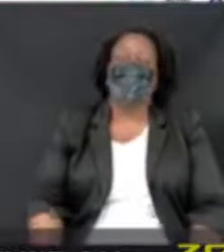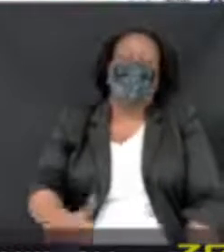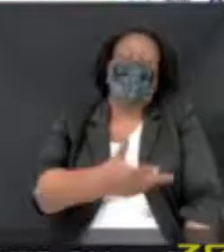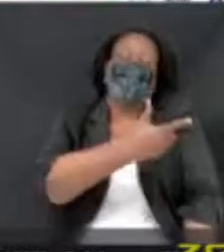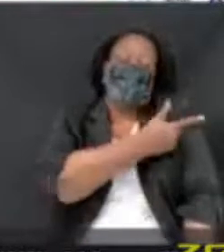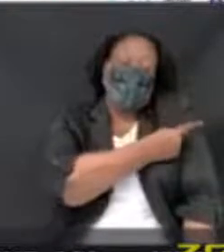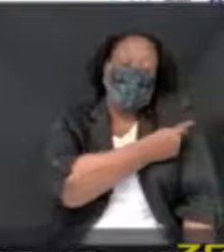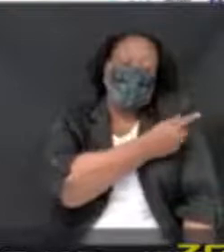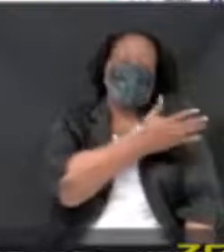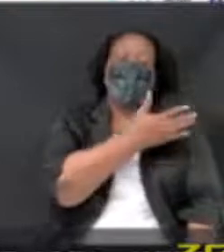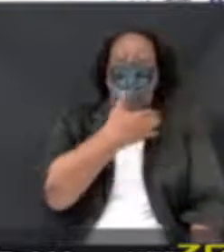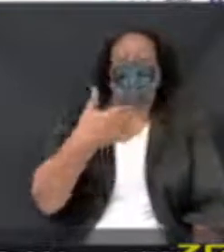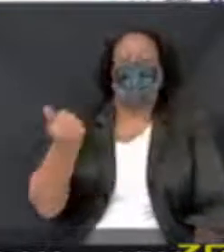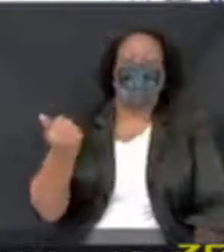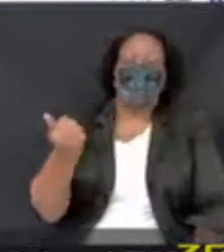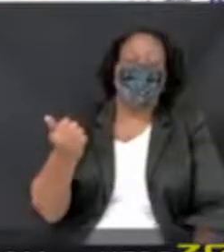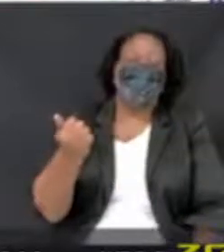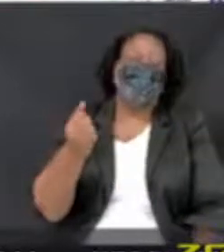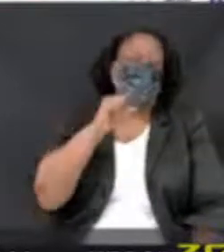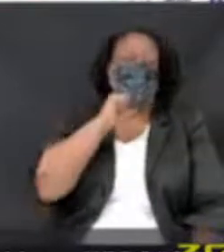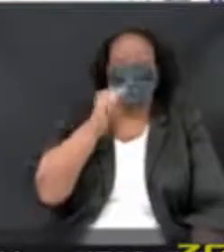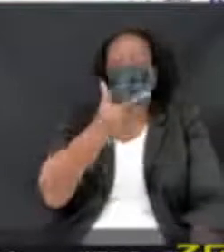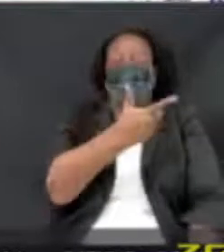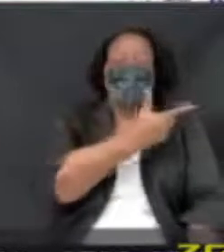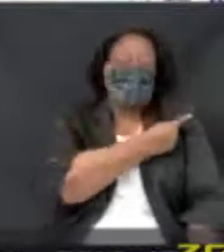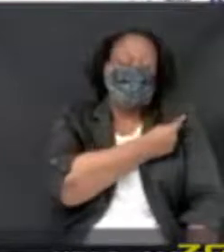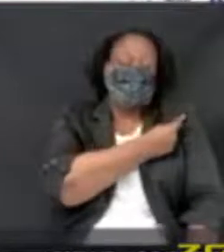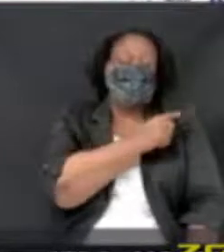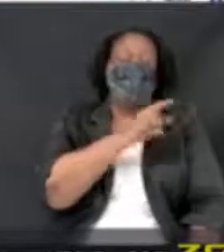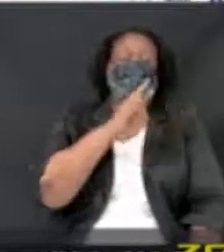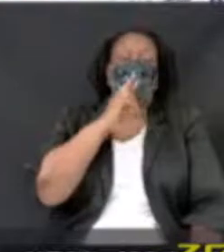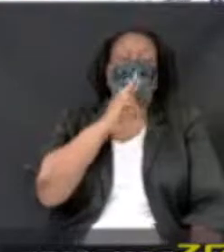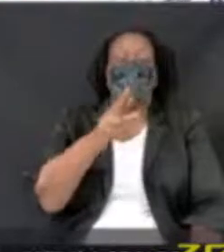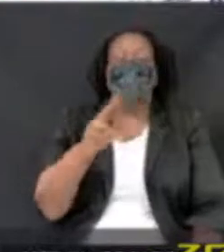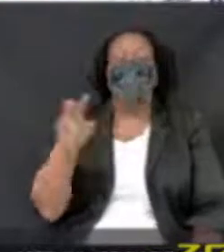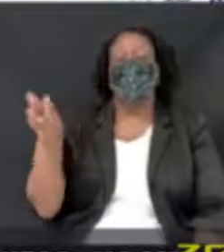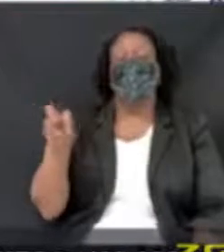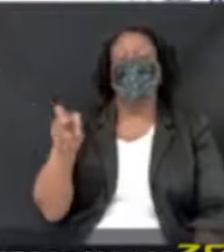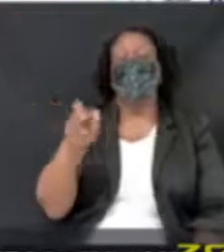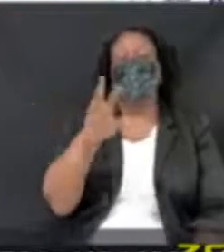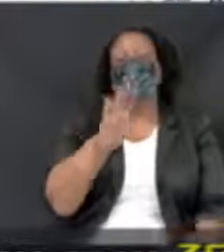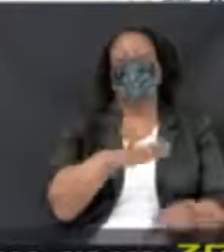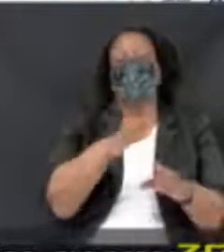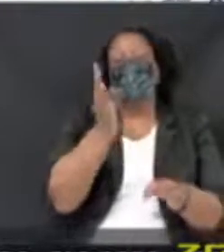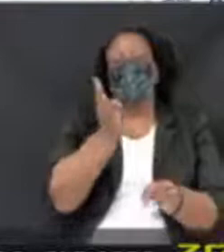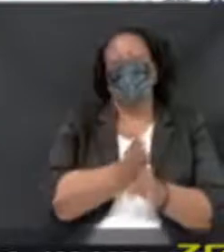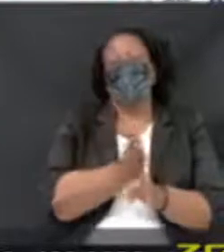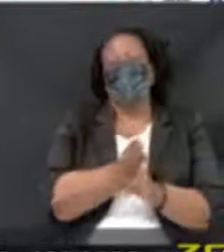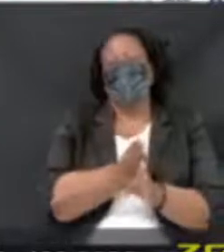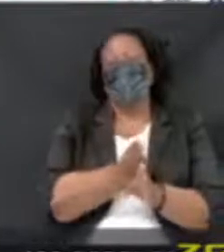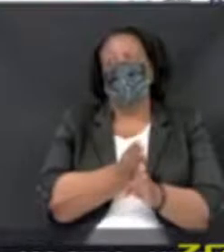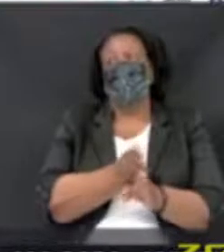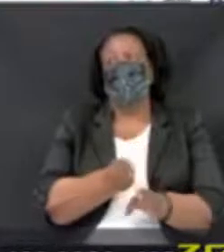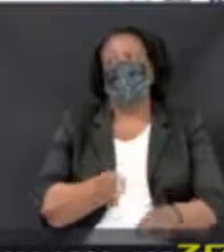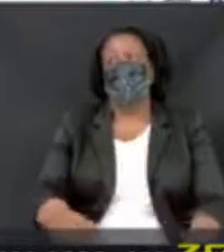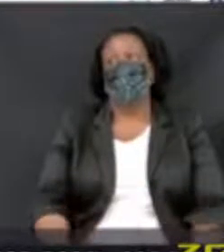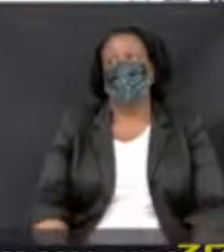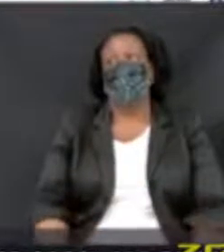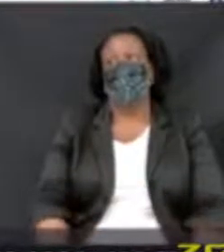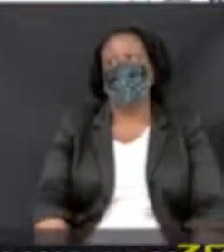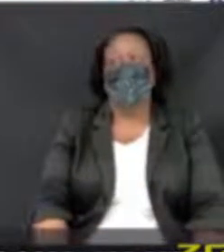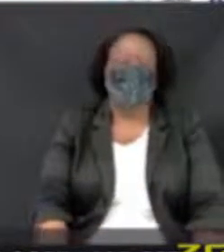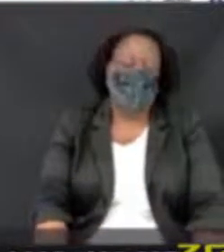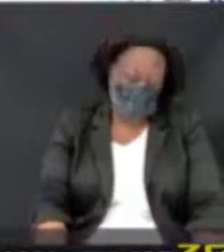transport, teaching, etc. Why can't vaxxed as well as unvaxxed